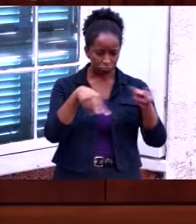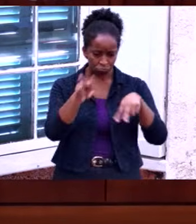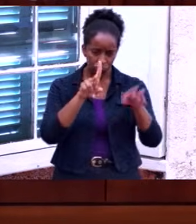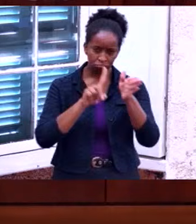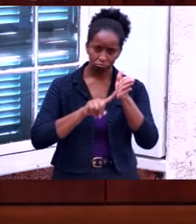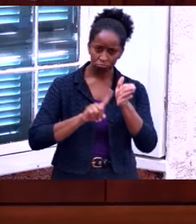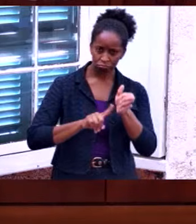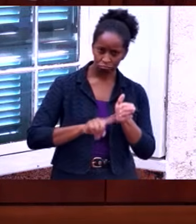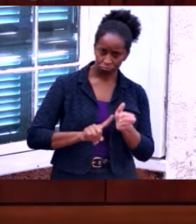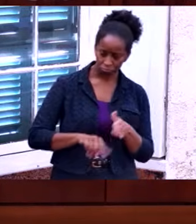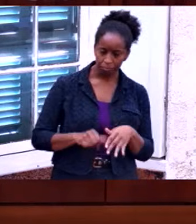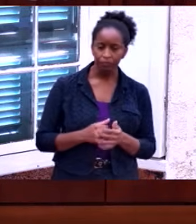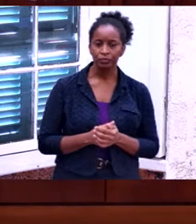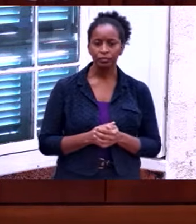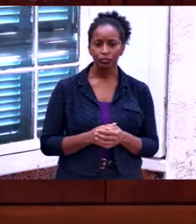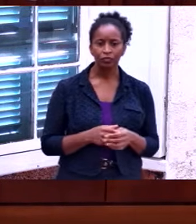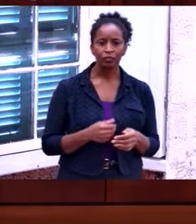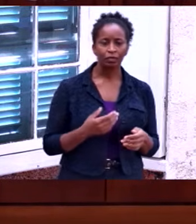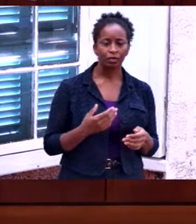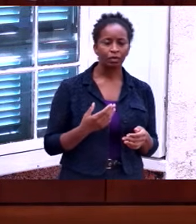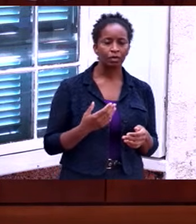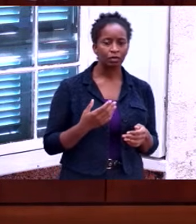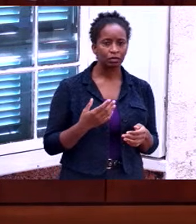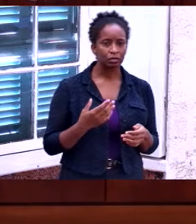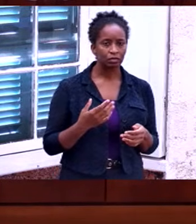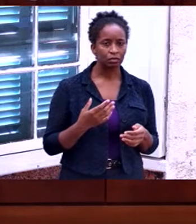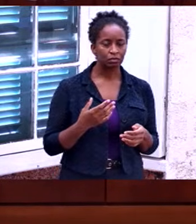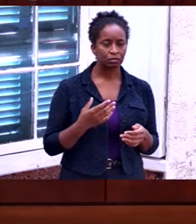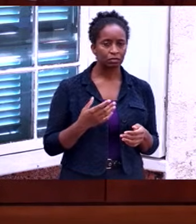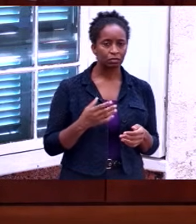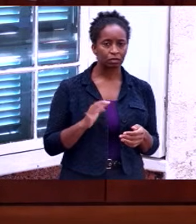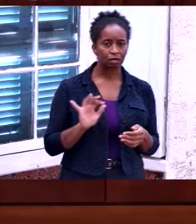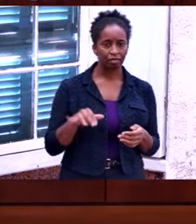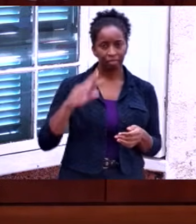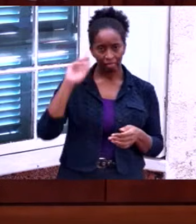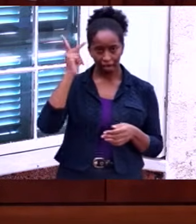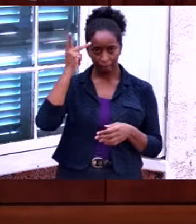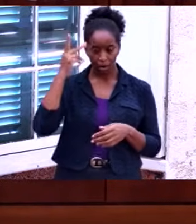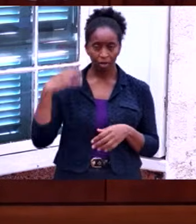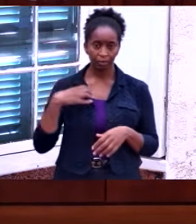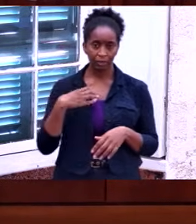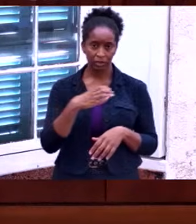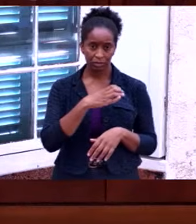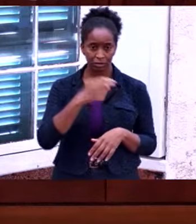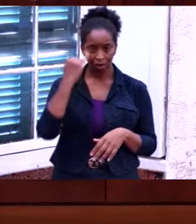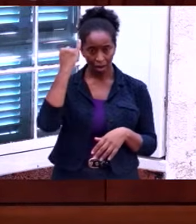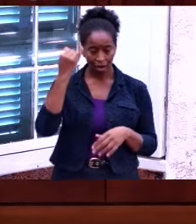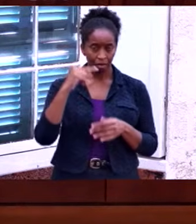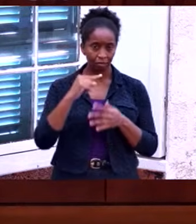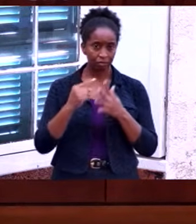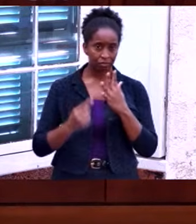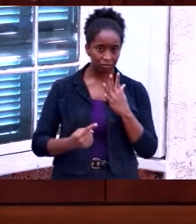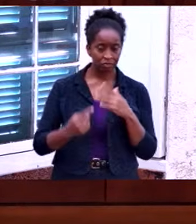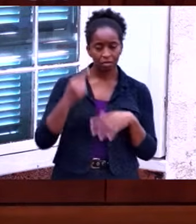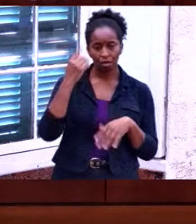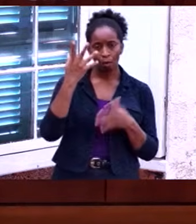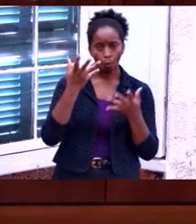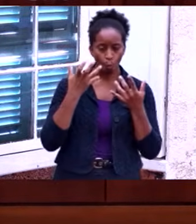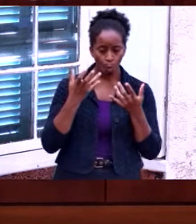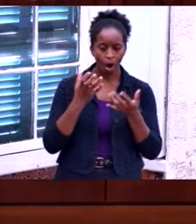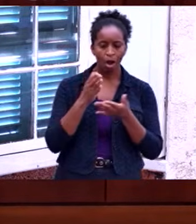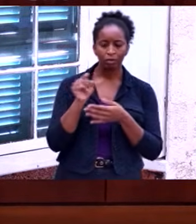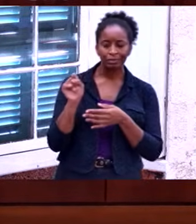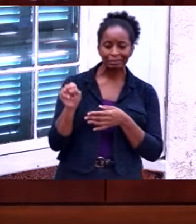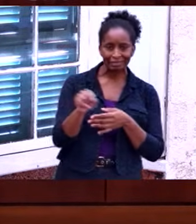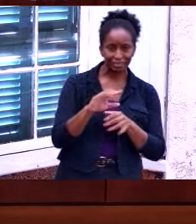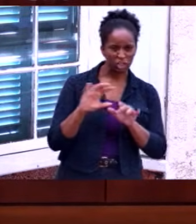Thompson spoke about in terms of the report of the Parliamentary Commission and the recommendations for specific interest groups to be appointed